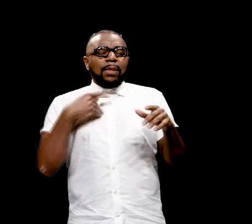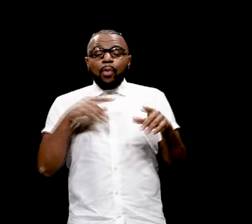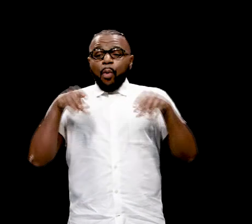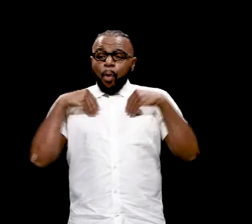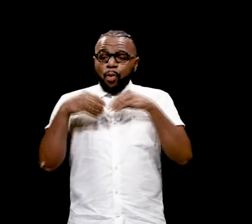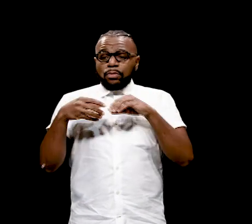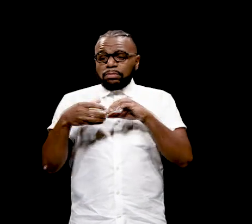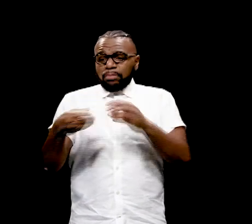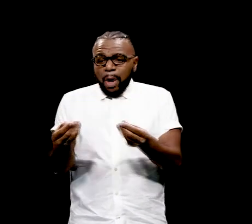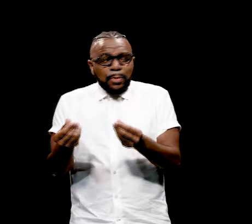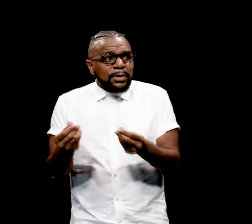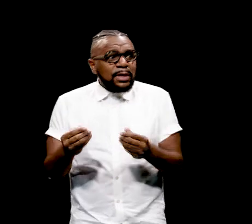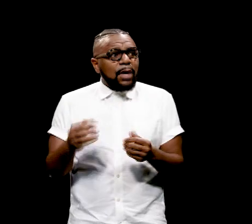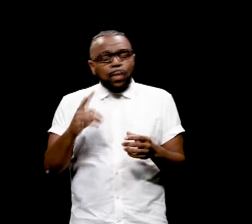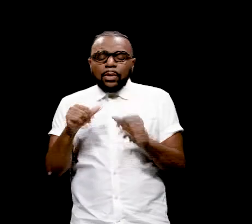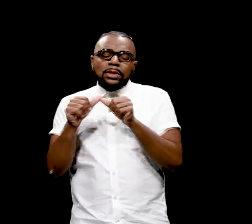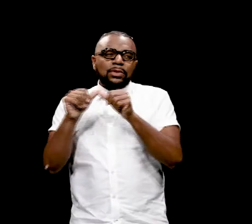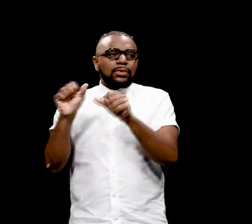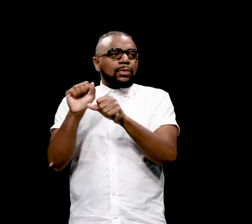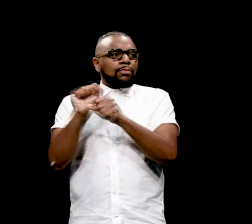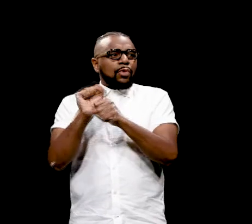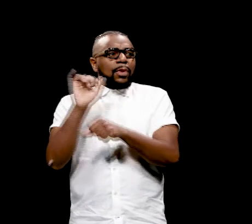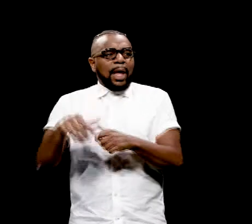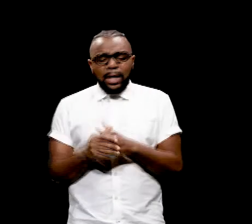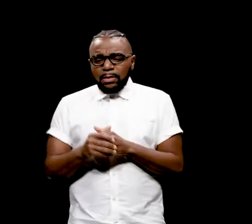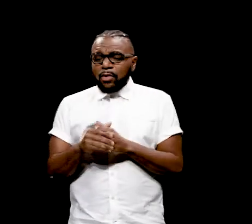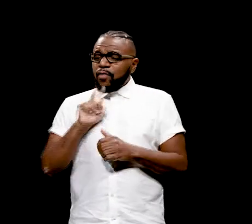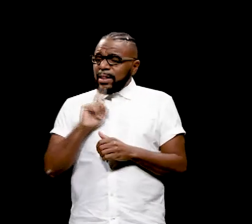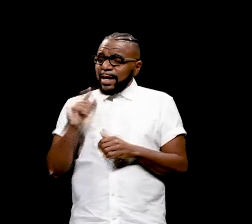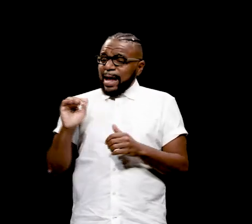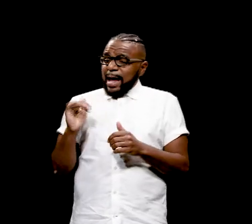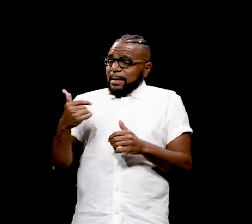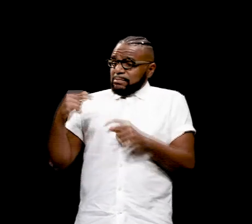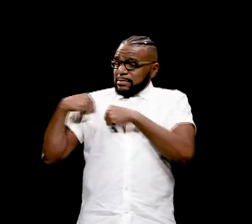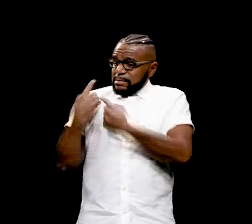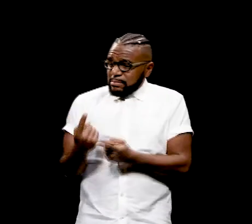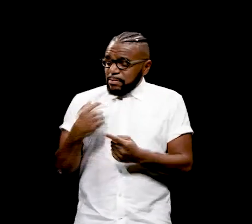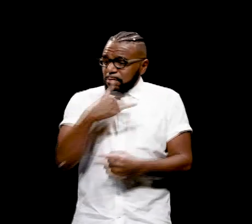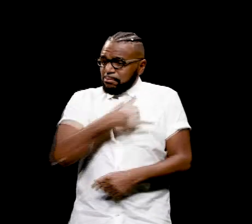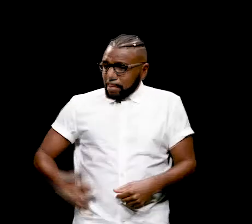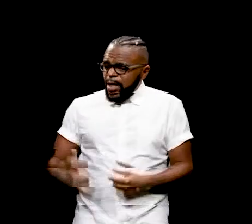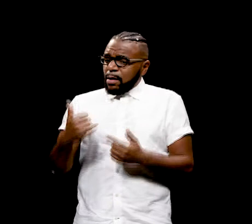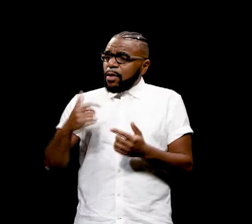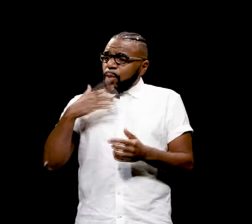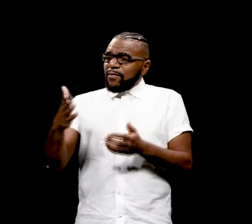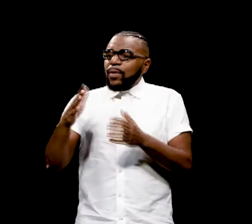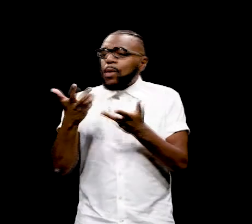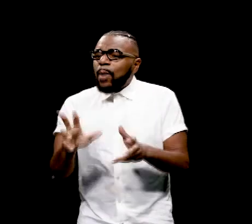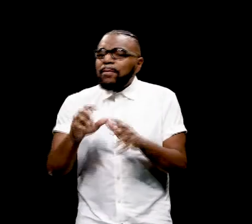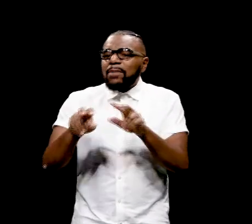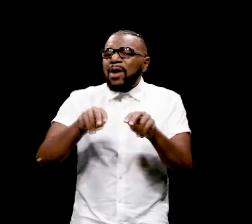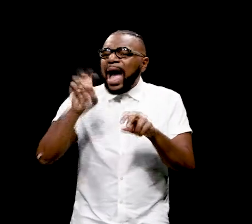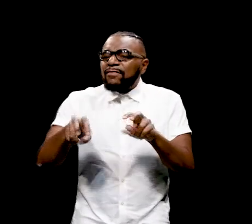kind of work we're going to continue to do. We have predicated development in this city under my administration on anti-displacement.